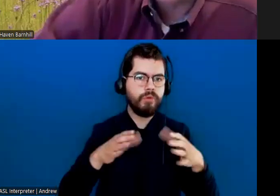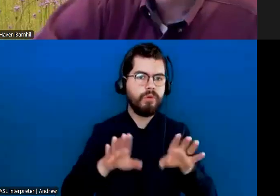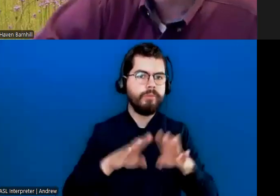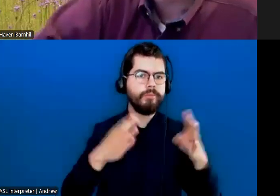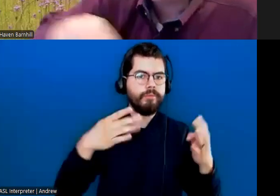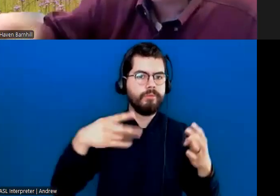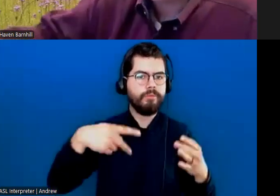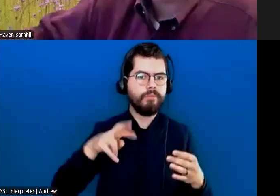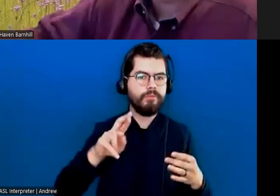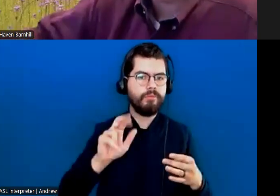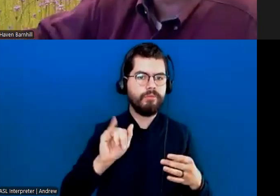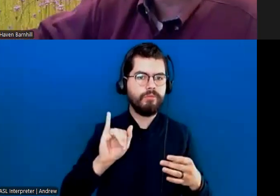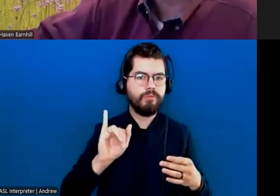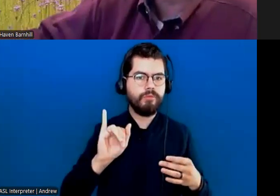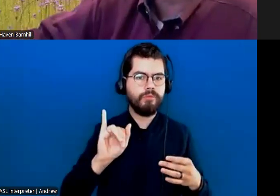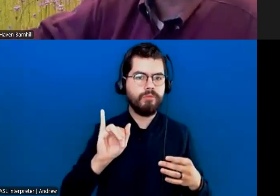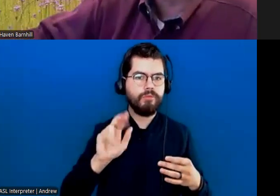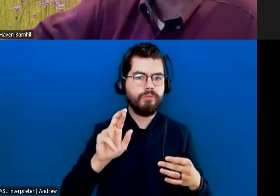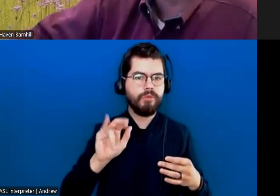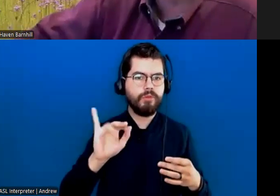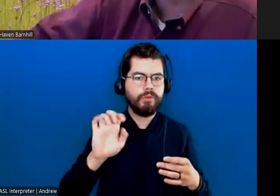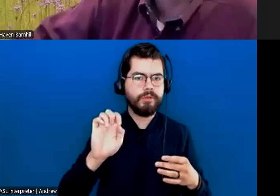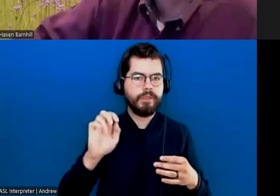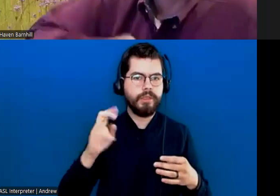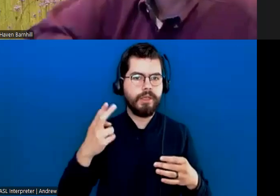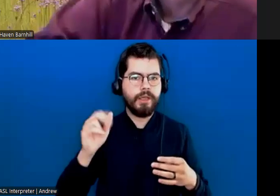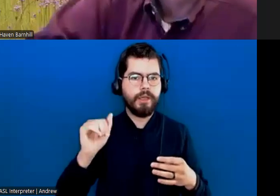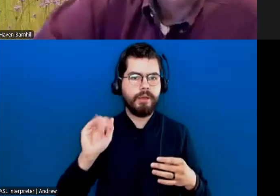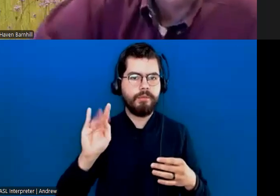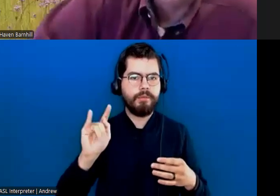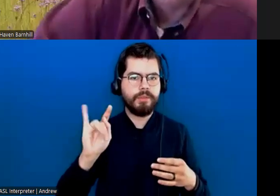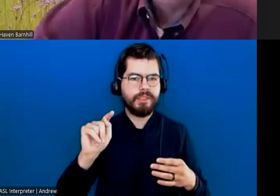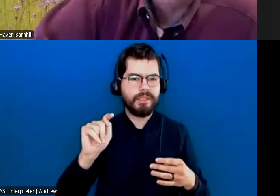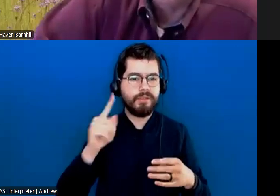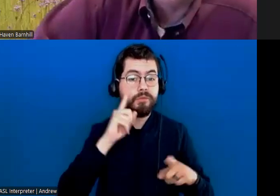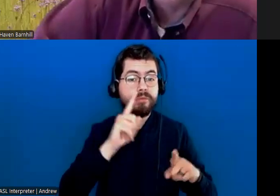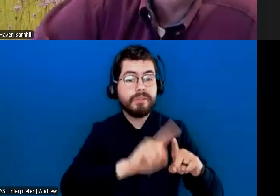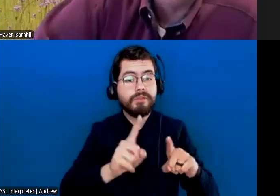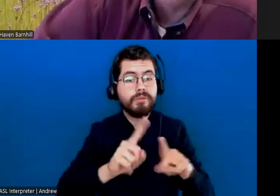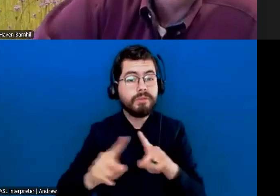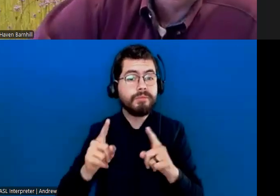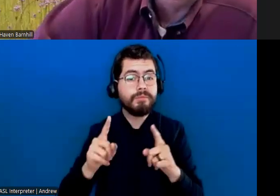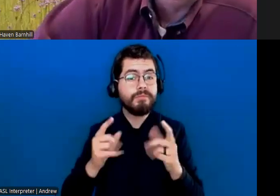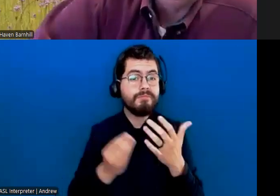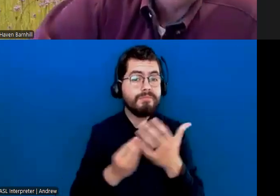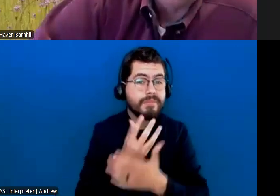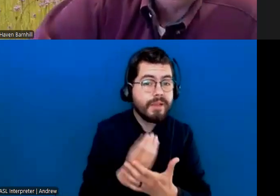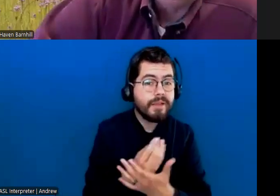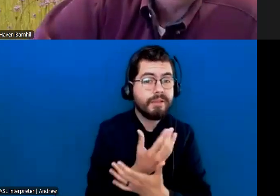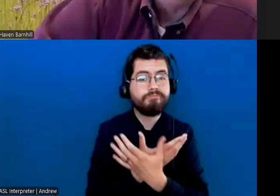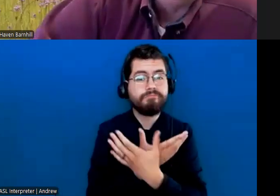for several different specific plant and butterfly species.